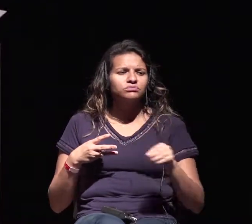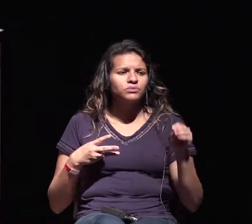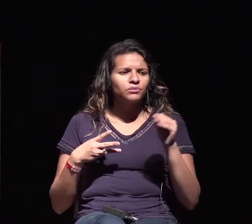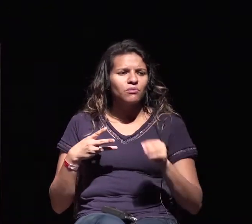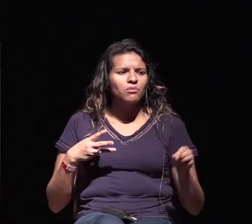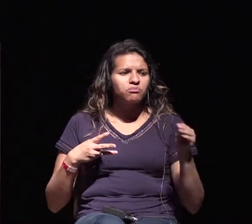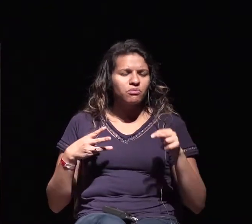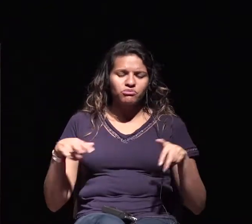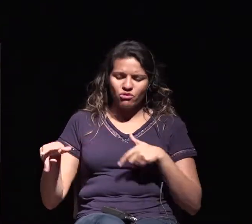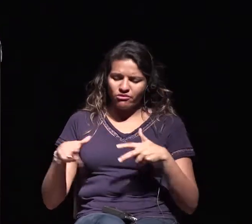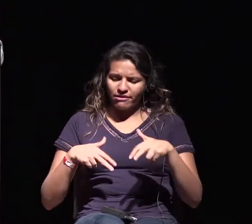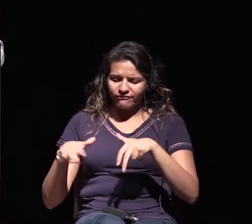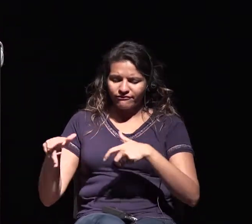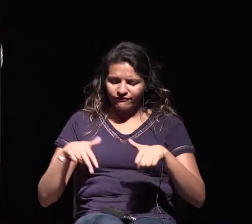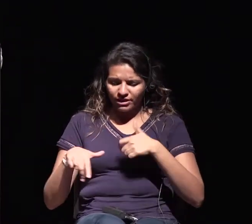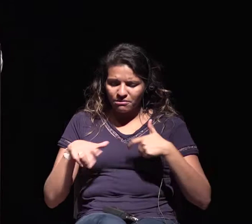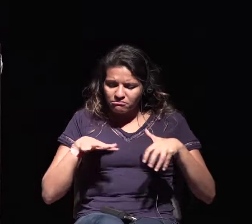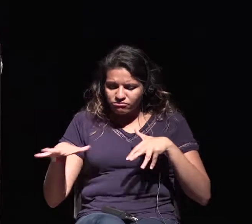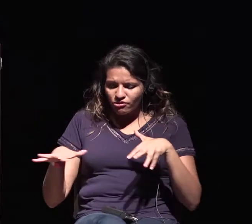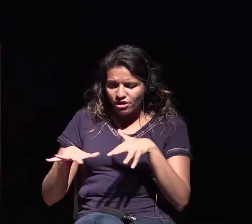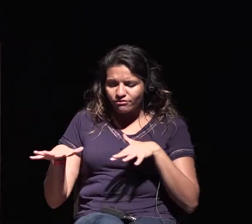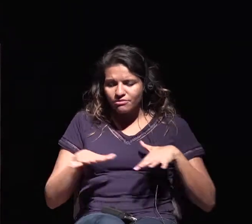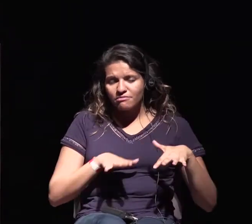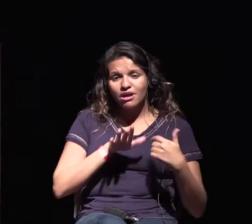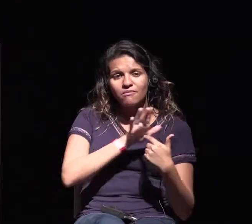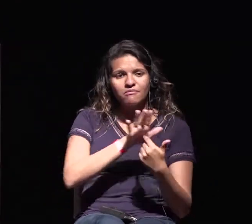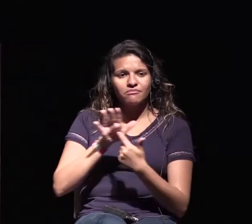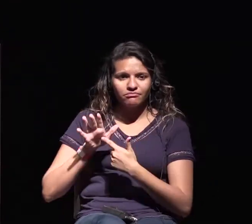physical spaces of the gallery.